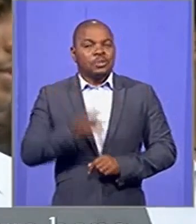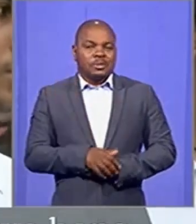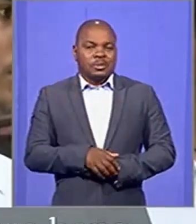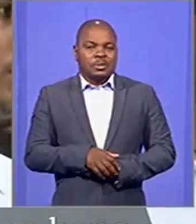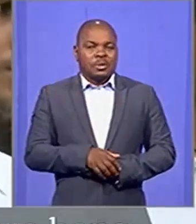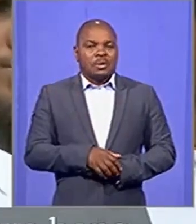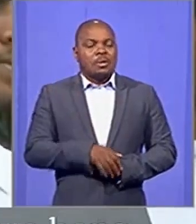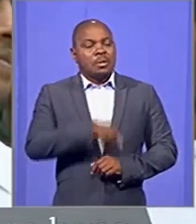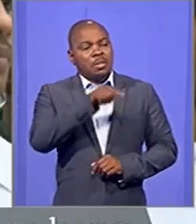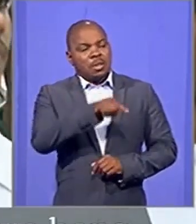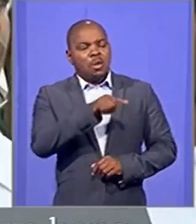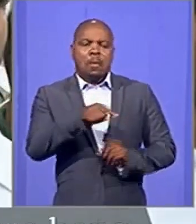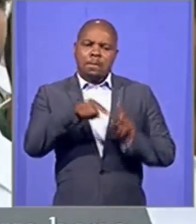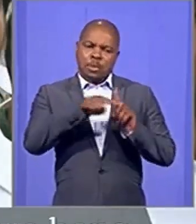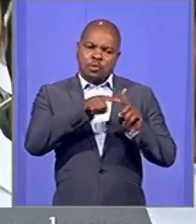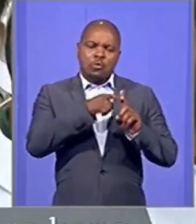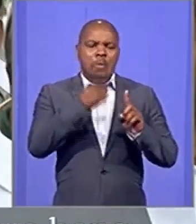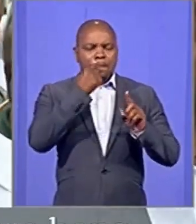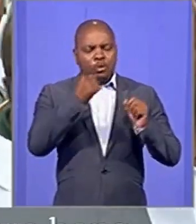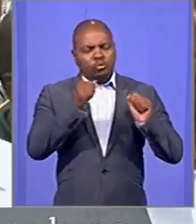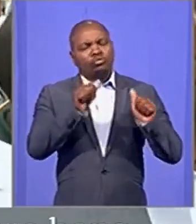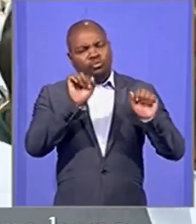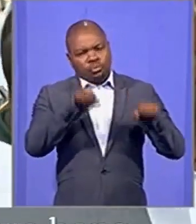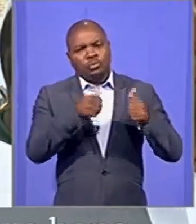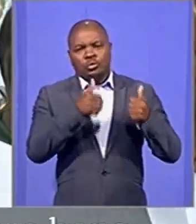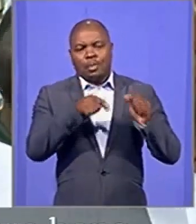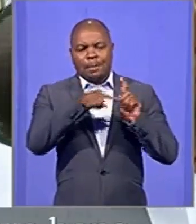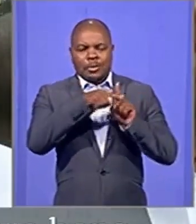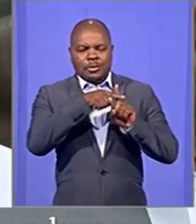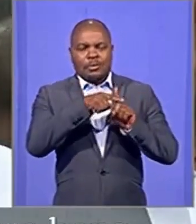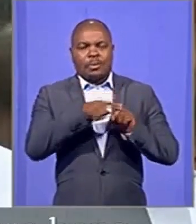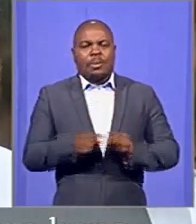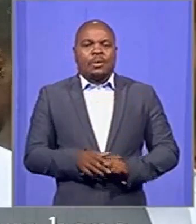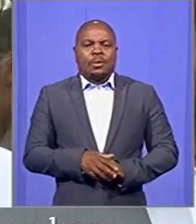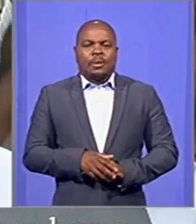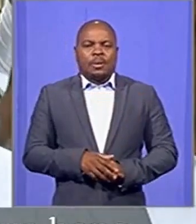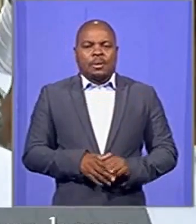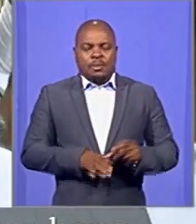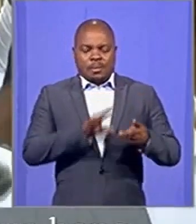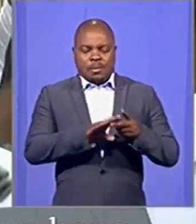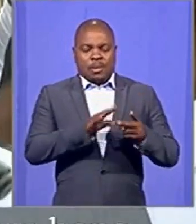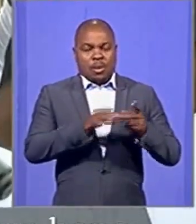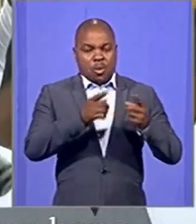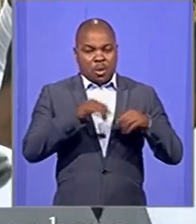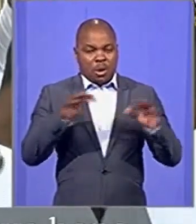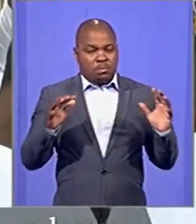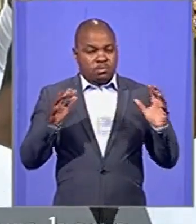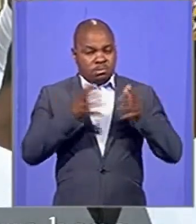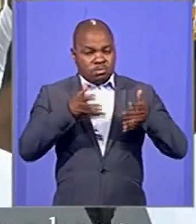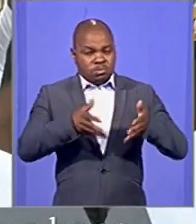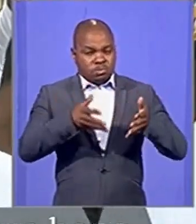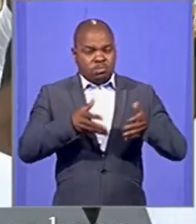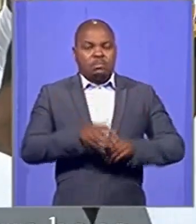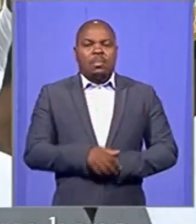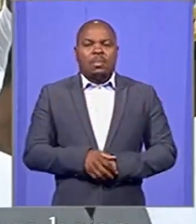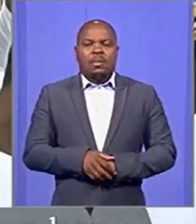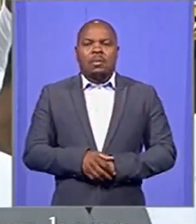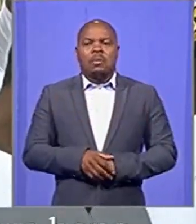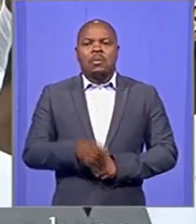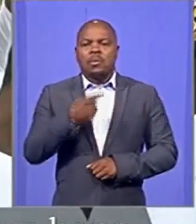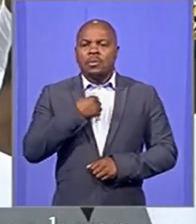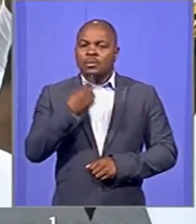positive masculinity of boys, as we are gathered here, we are promoting the